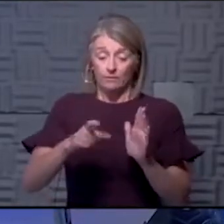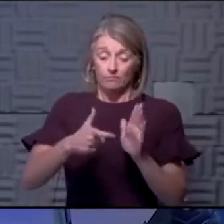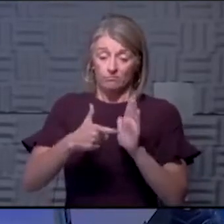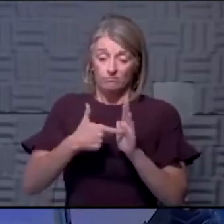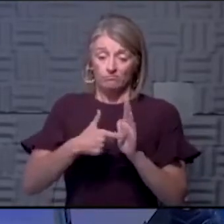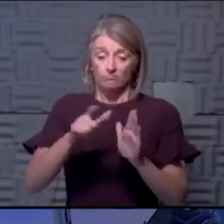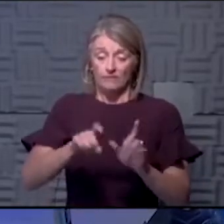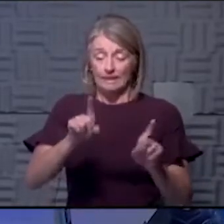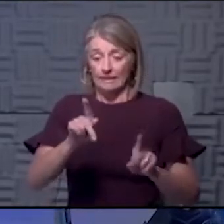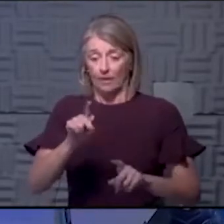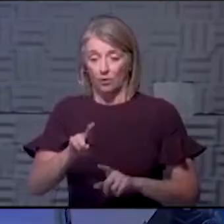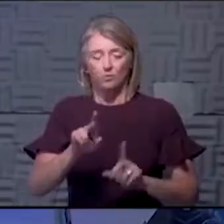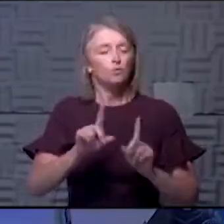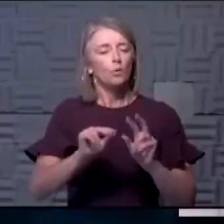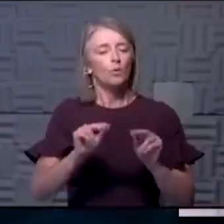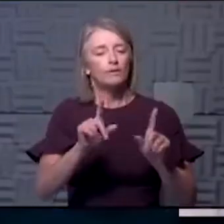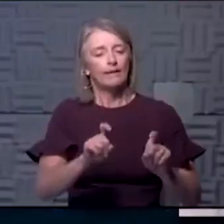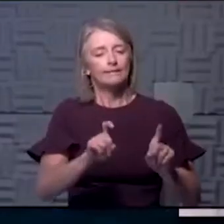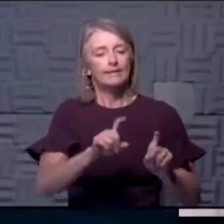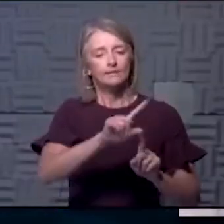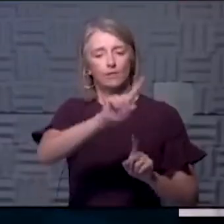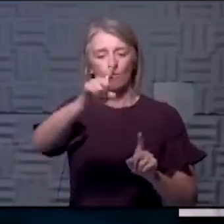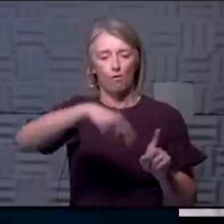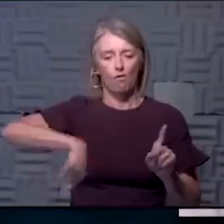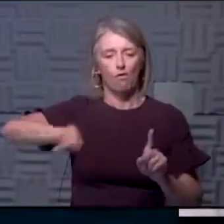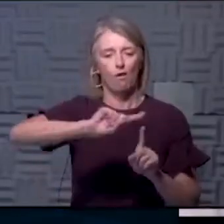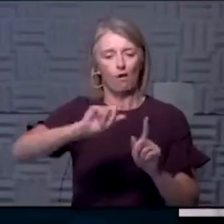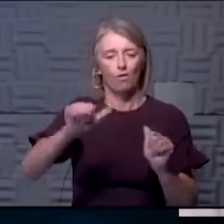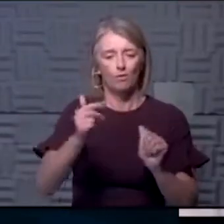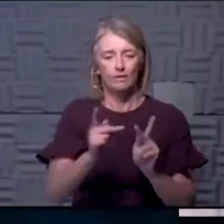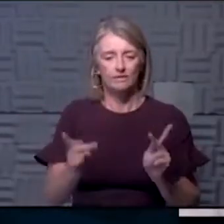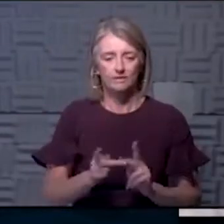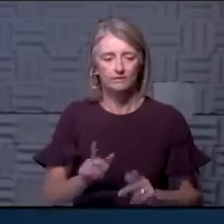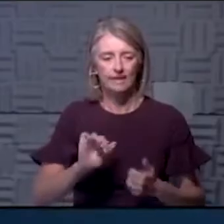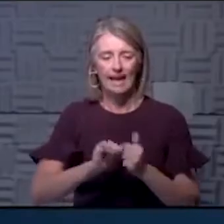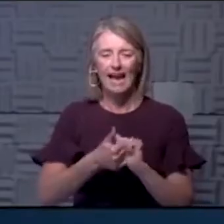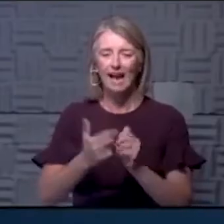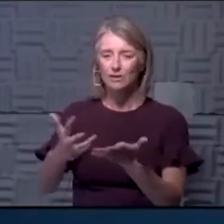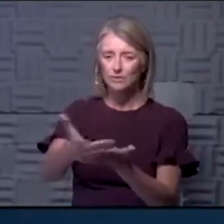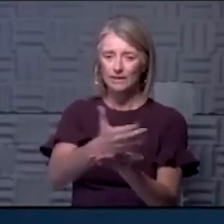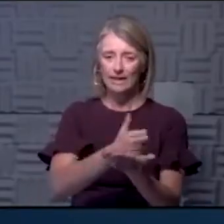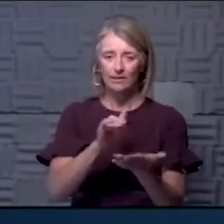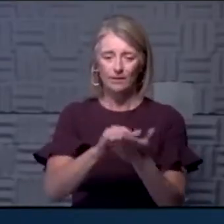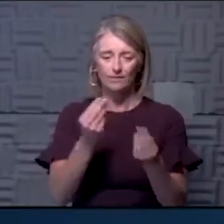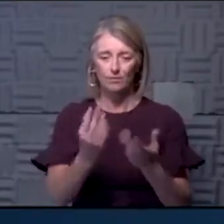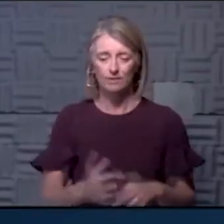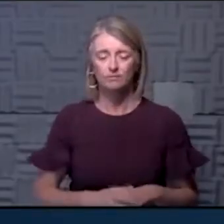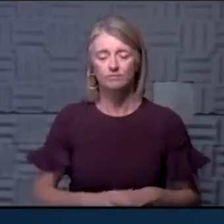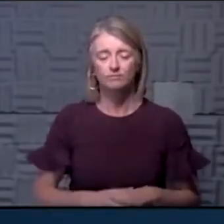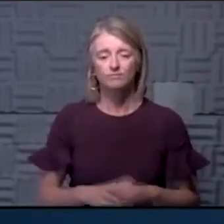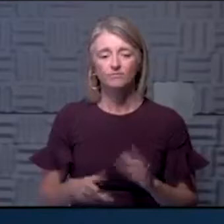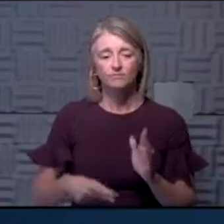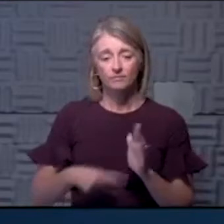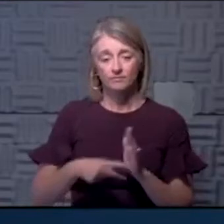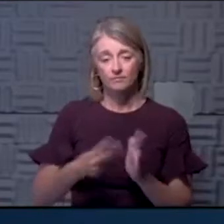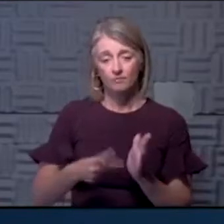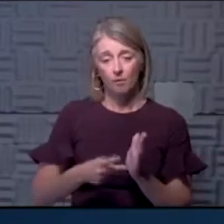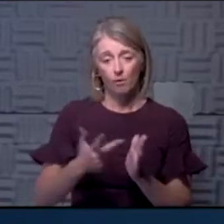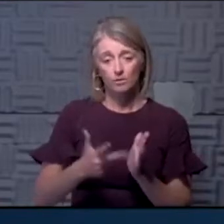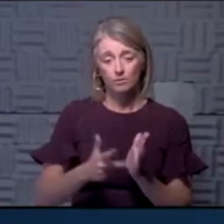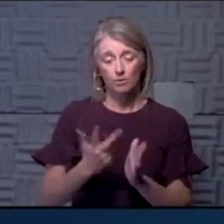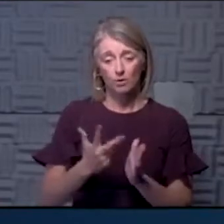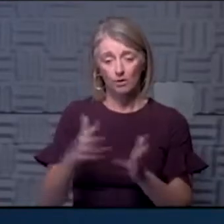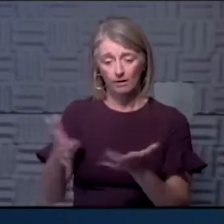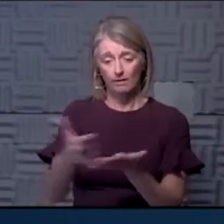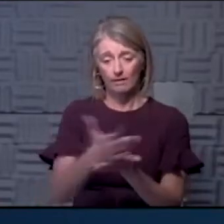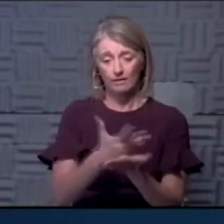to us a little bit about how did you get all that information pulled together? How did the team? Yeah, so there's multiple collection sources for testing